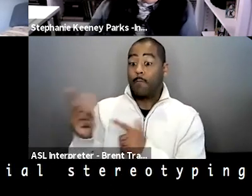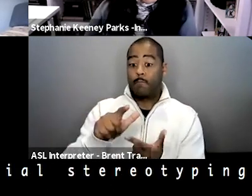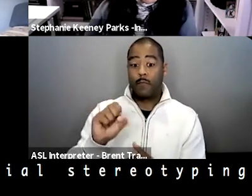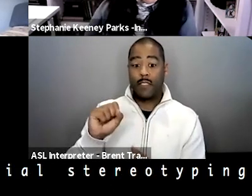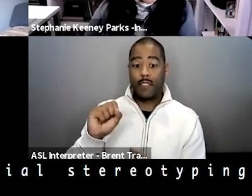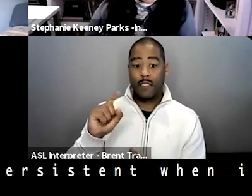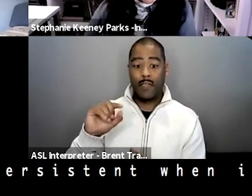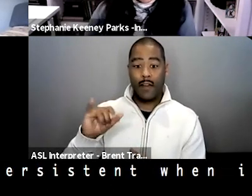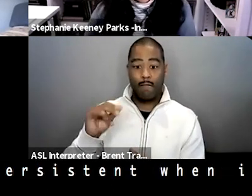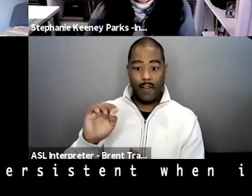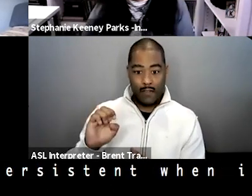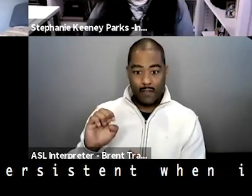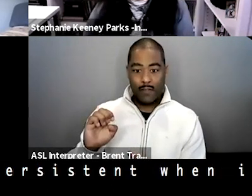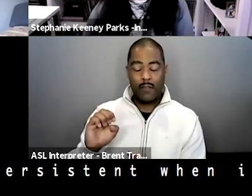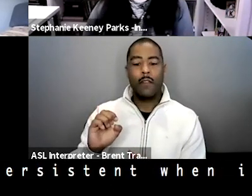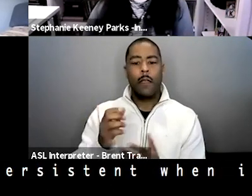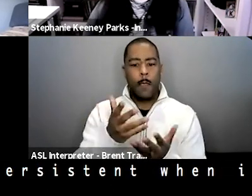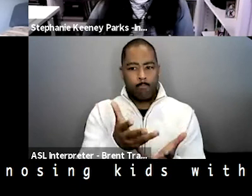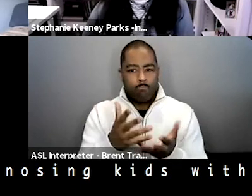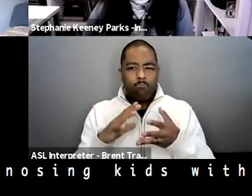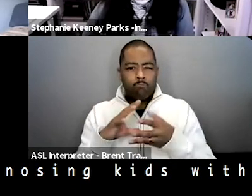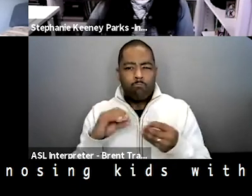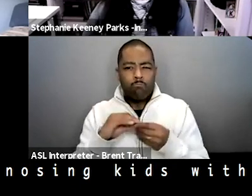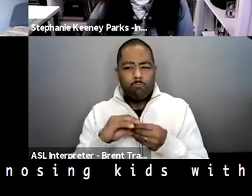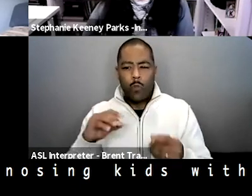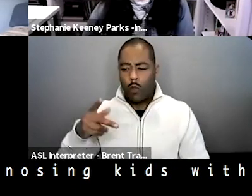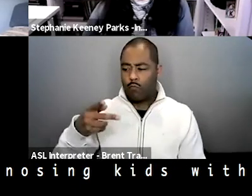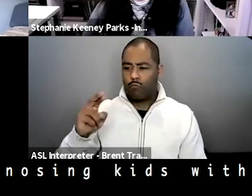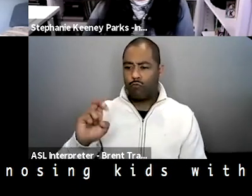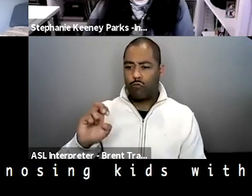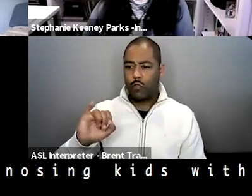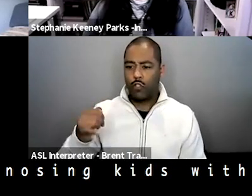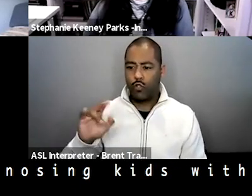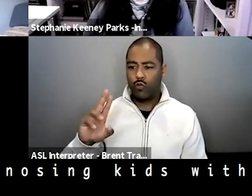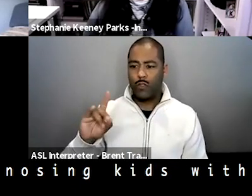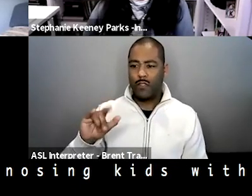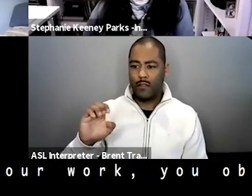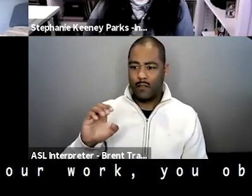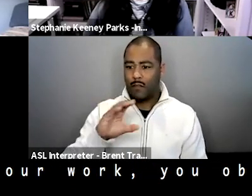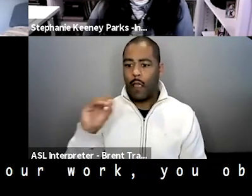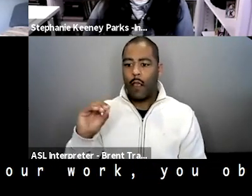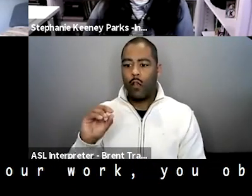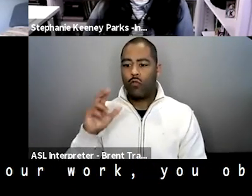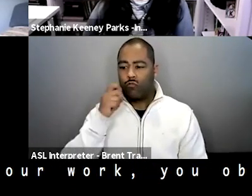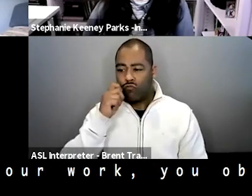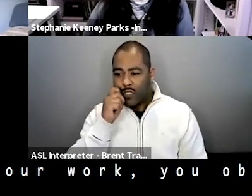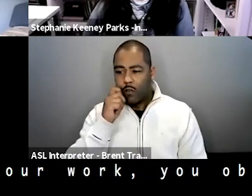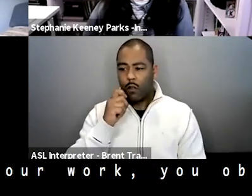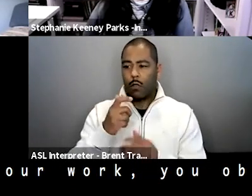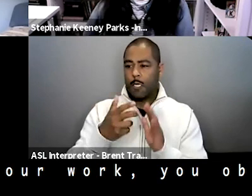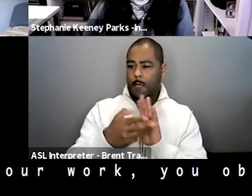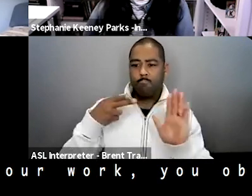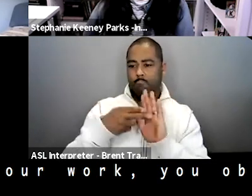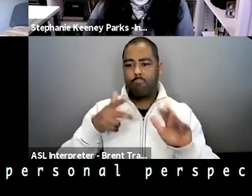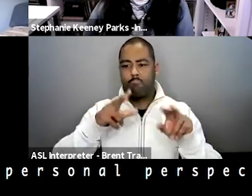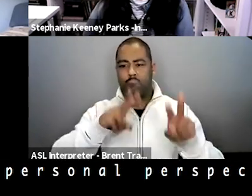to talk a little bit about the prejudice and racial stereotyping that is still persistent when it comes to diagnosing kids